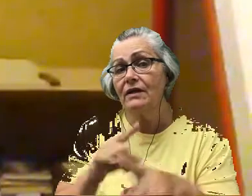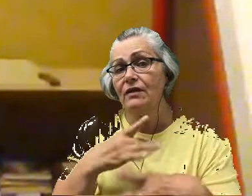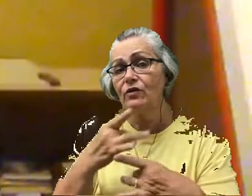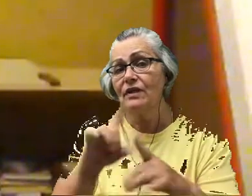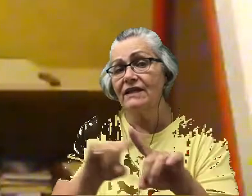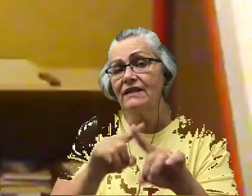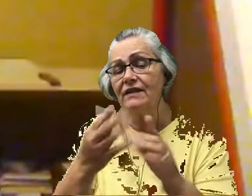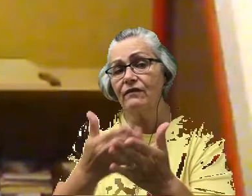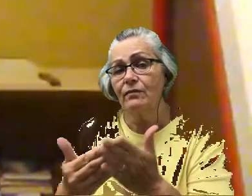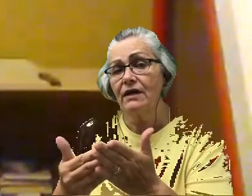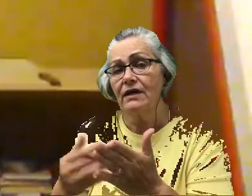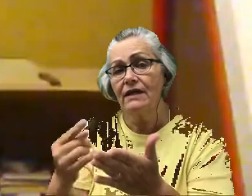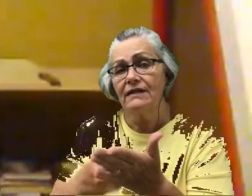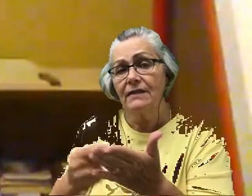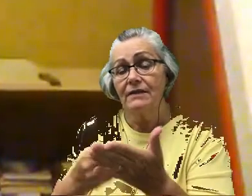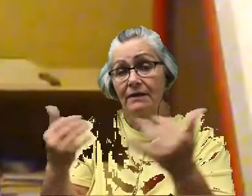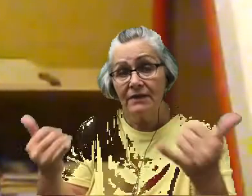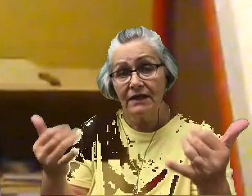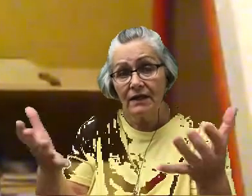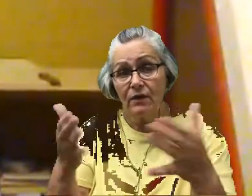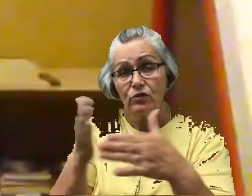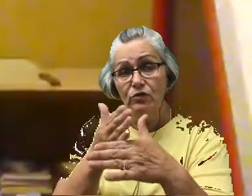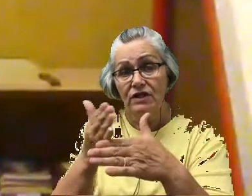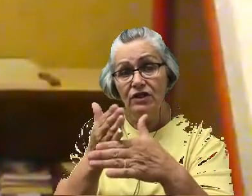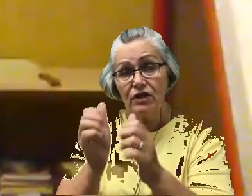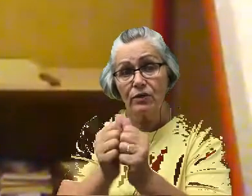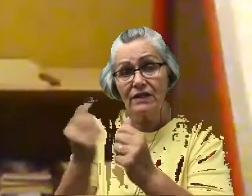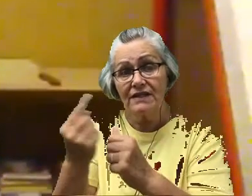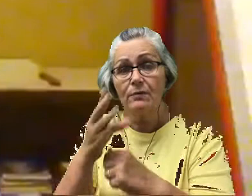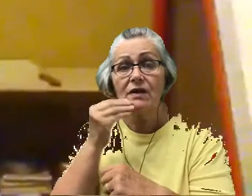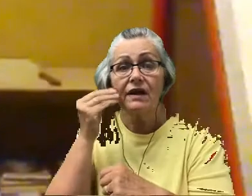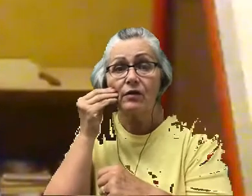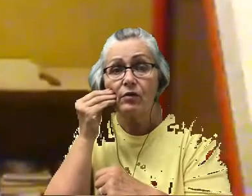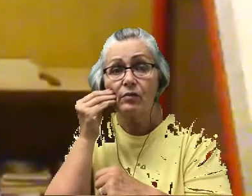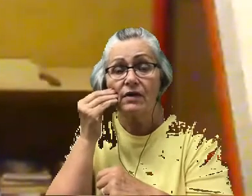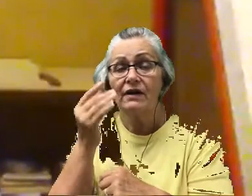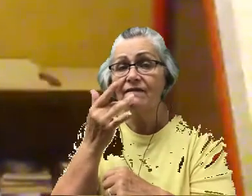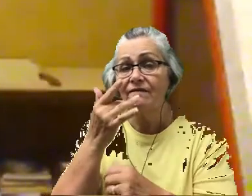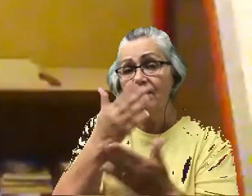So sometime today, I want you to share with someone at home either your favorite